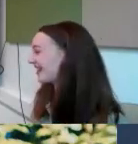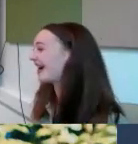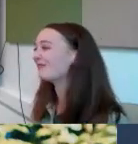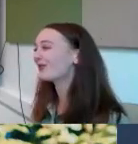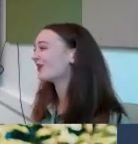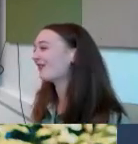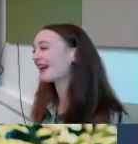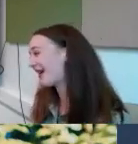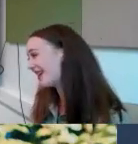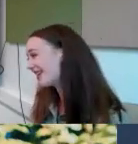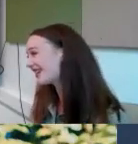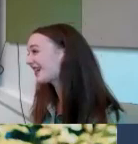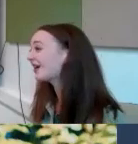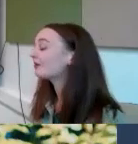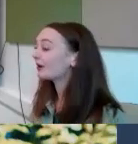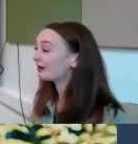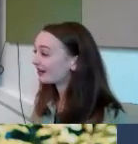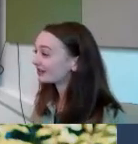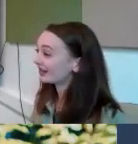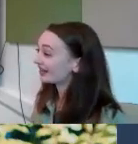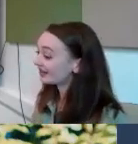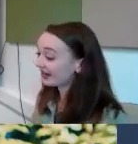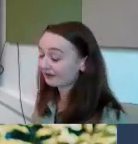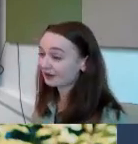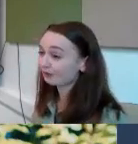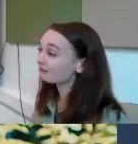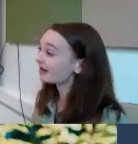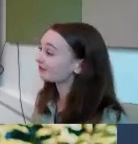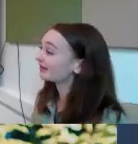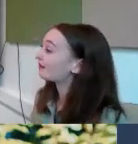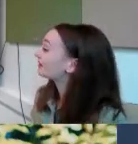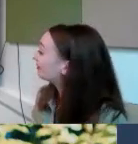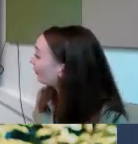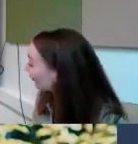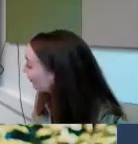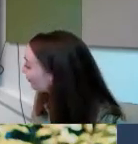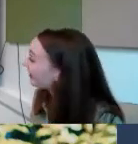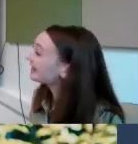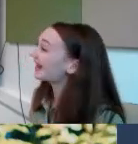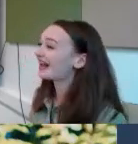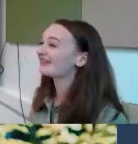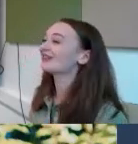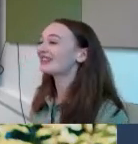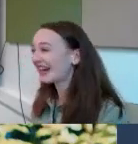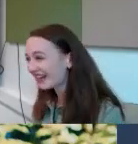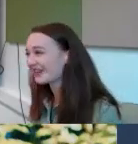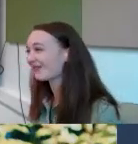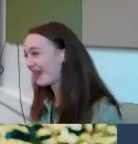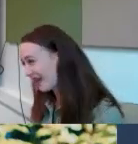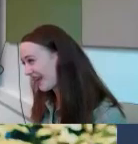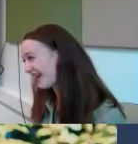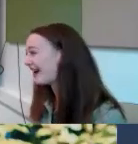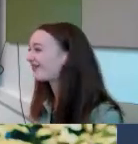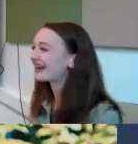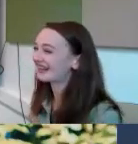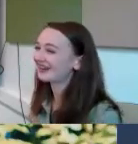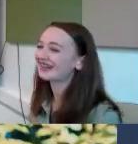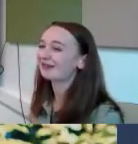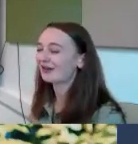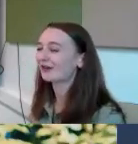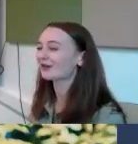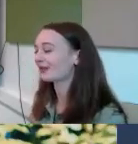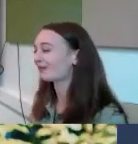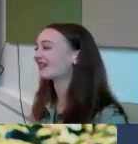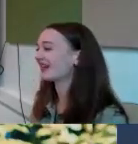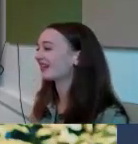not a good time, would not recommend. But eventually, after one major relapse in a foreign country, I was diagnosed with ME. I finally